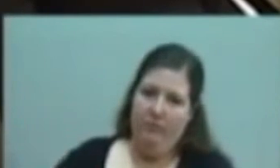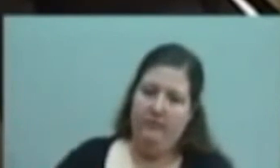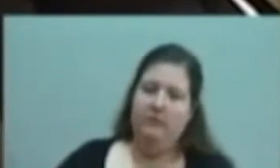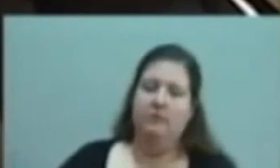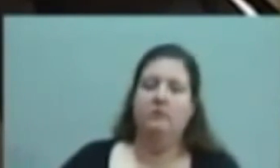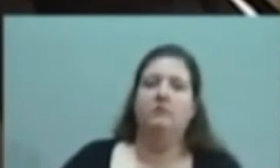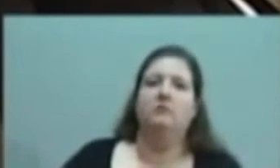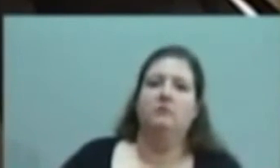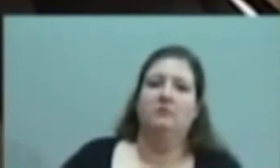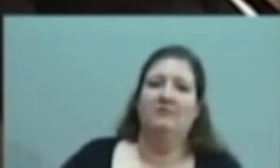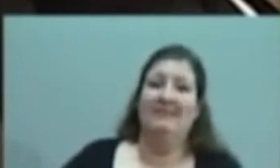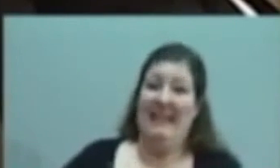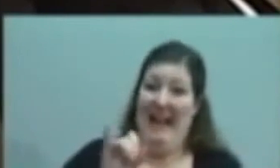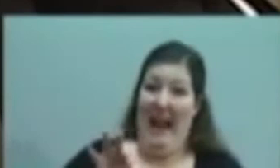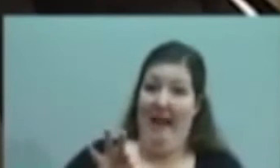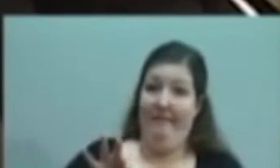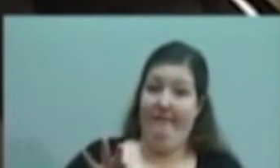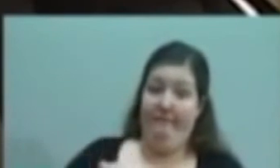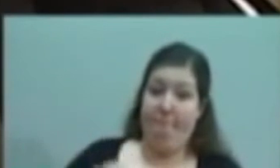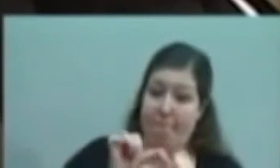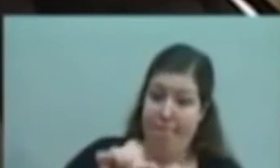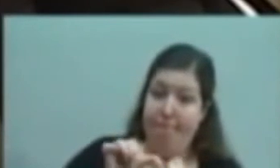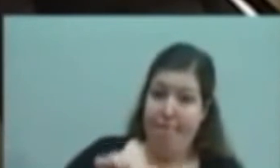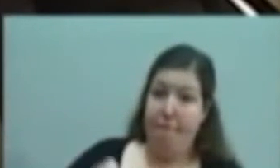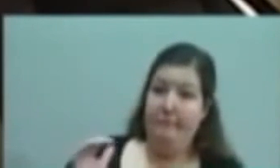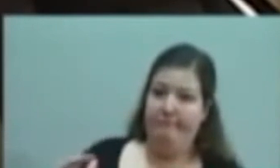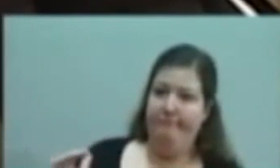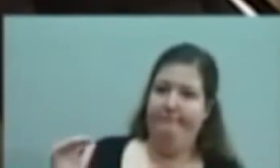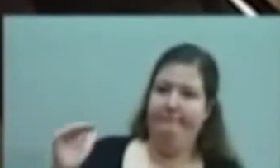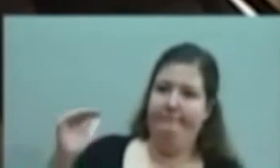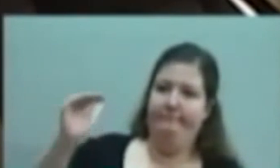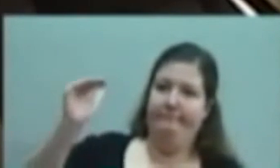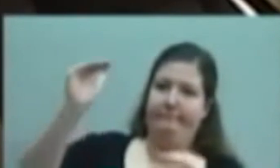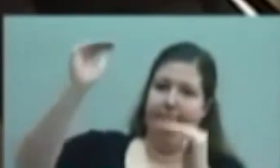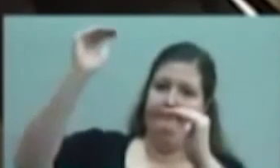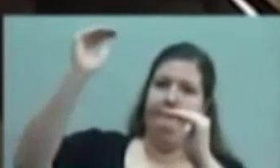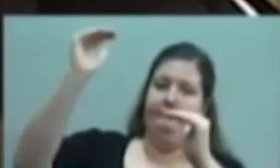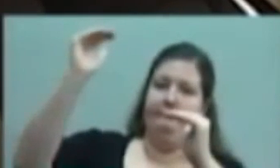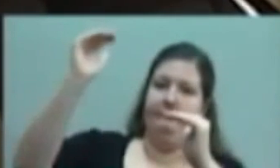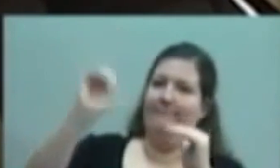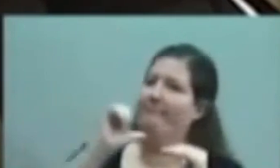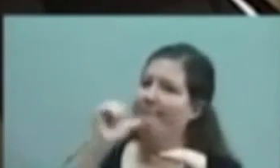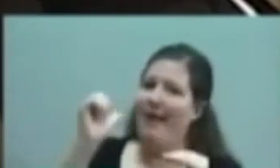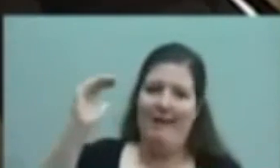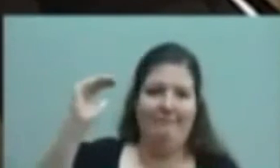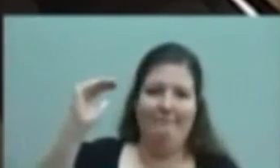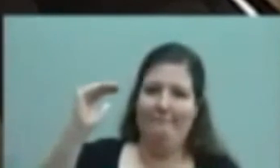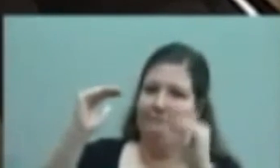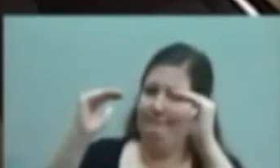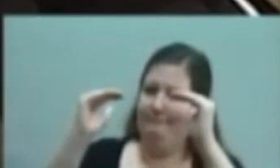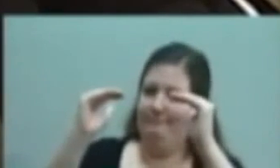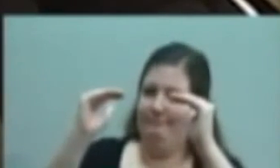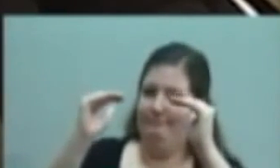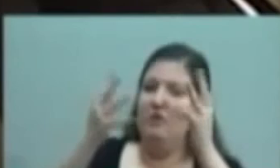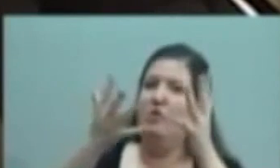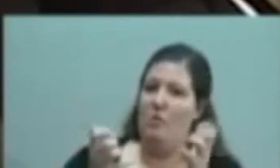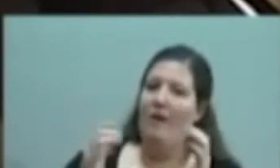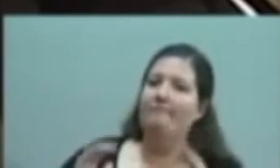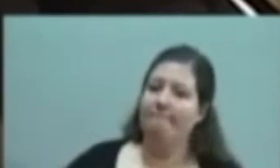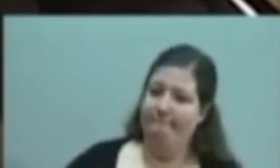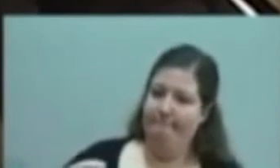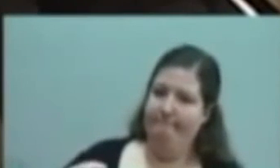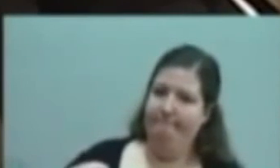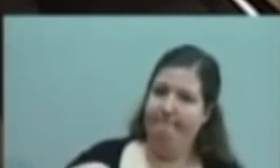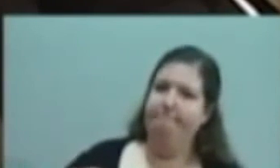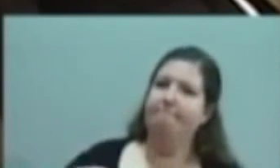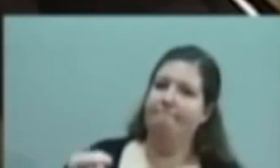gap stays the same, right? If all groups increase at the same rate, the gap stays the same. So we know that we have